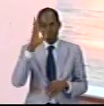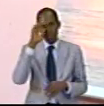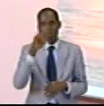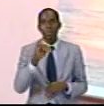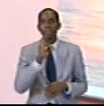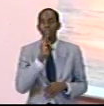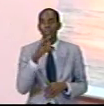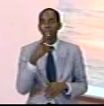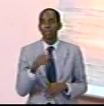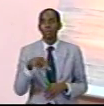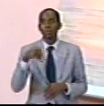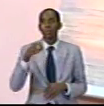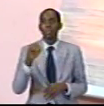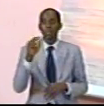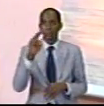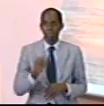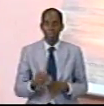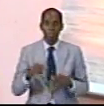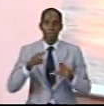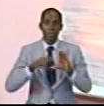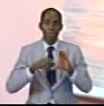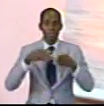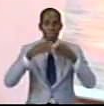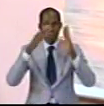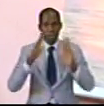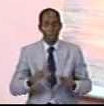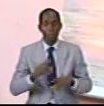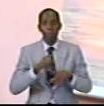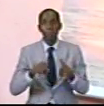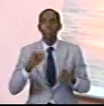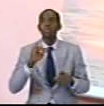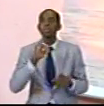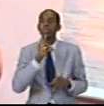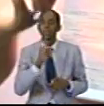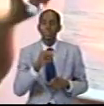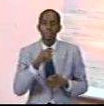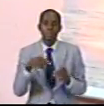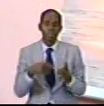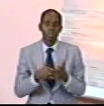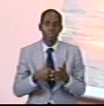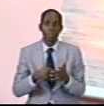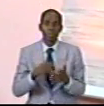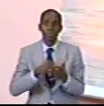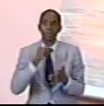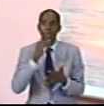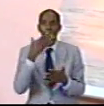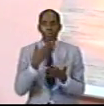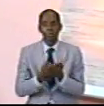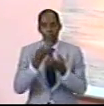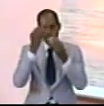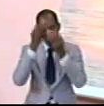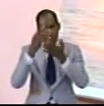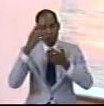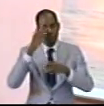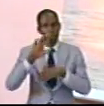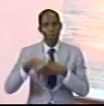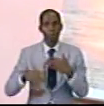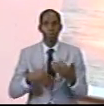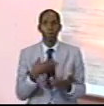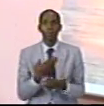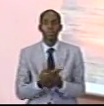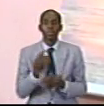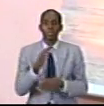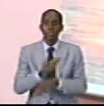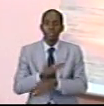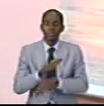South South. But this is for all believers and even those who have not met Christ. Come, the evening program, which is the